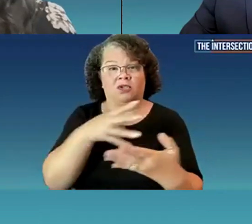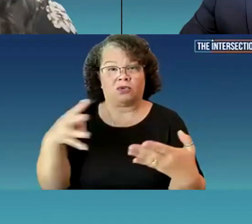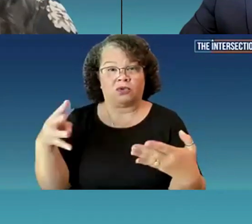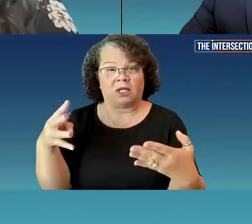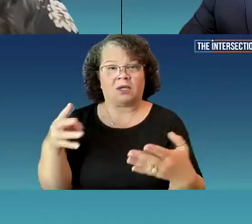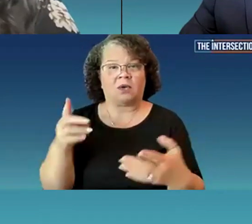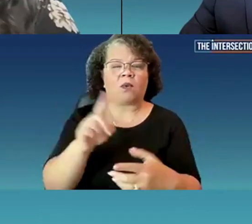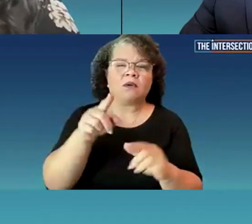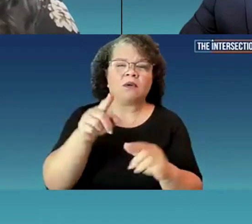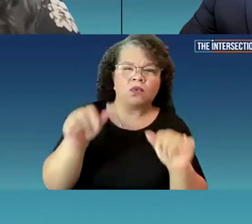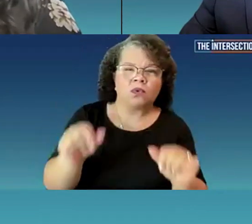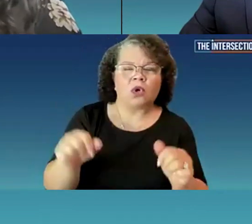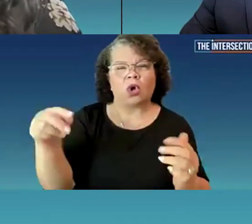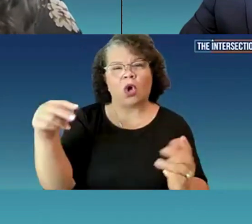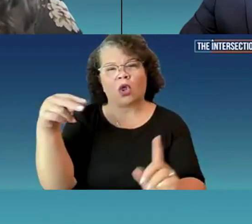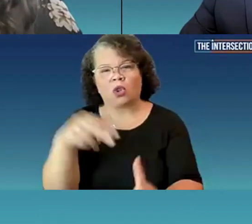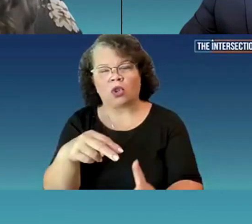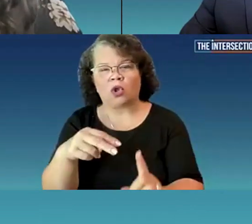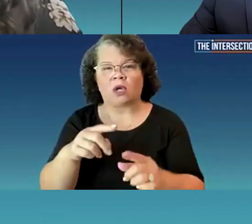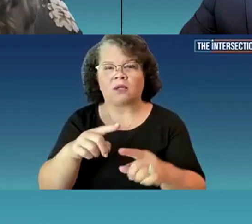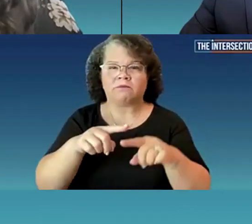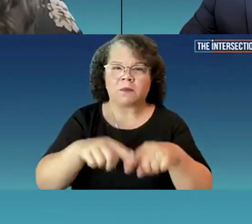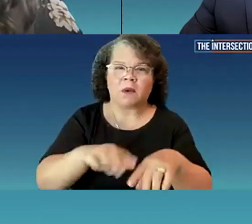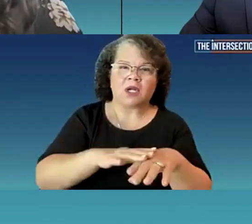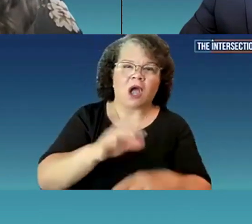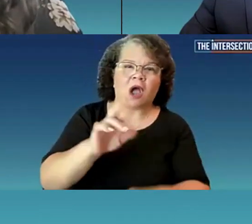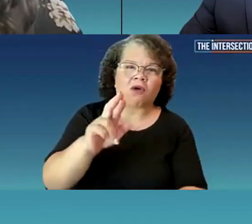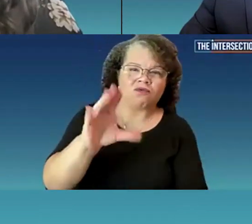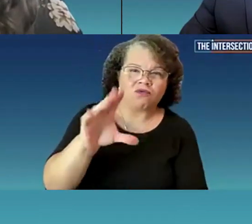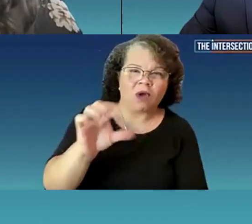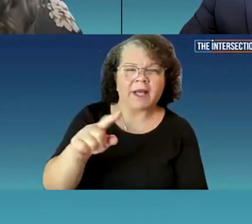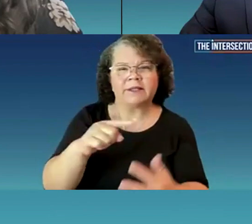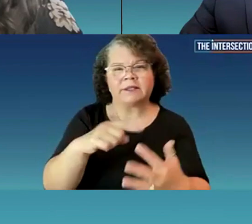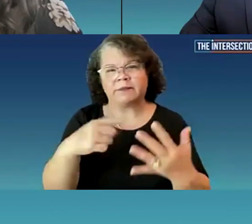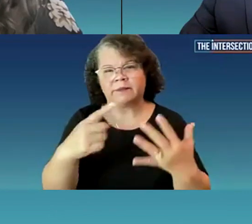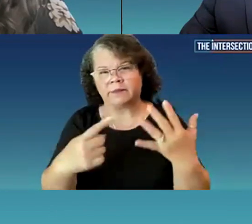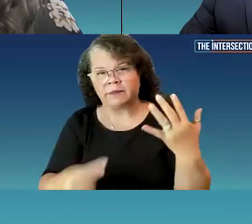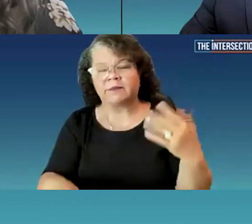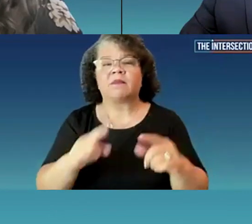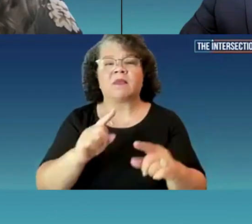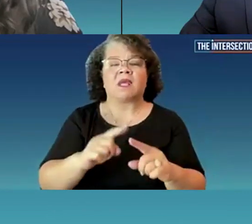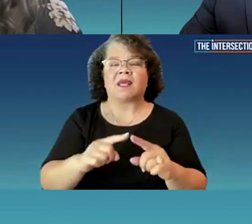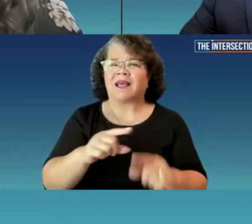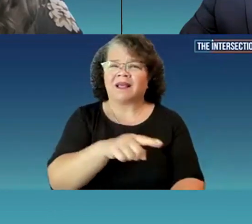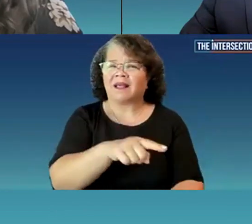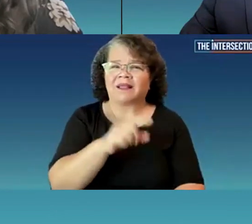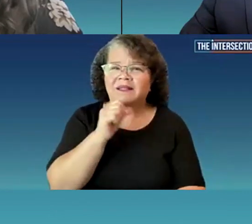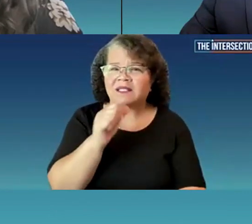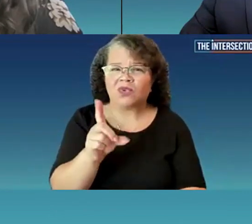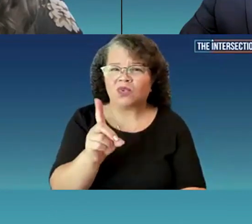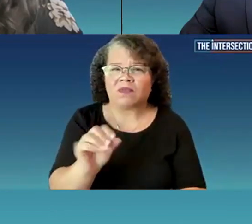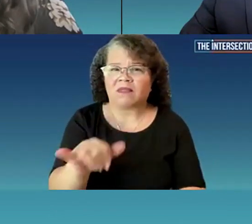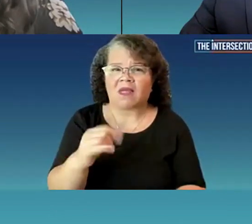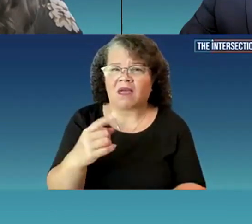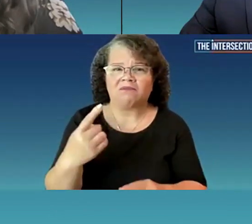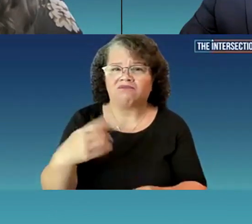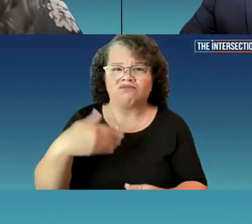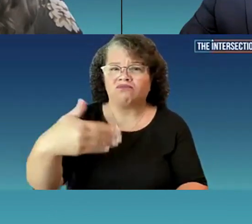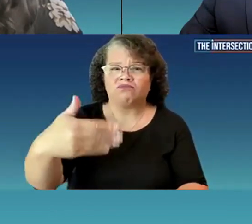look at it by race and other things, it wasn't something that they did regularly at the time at